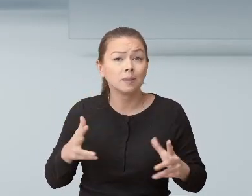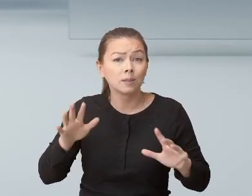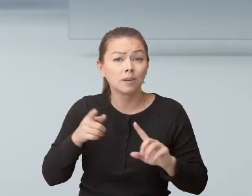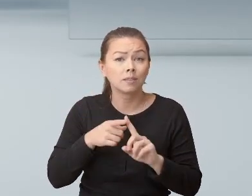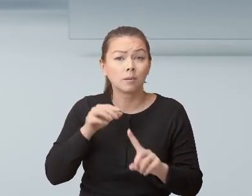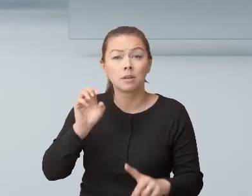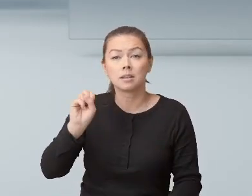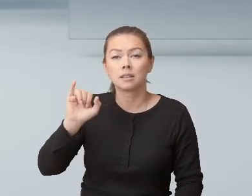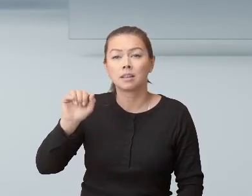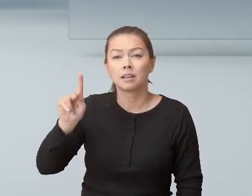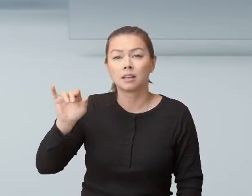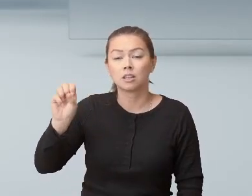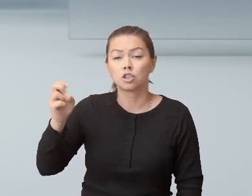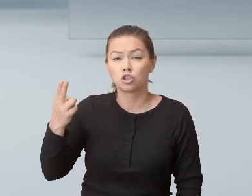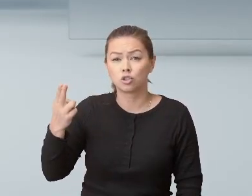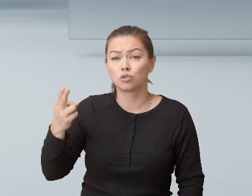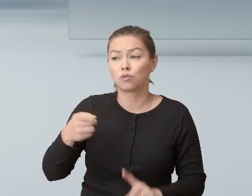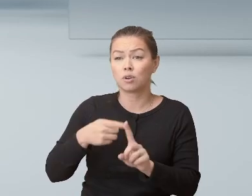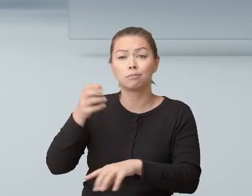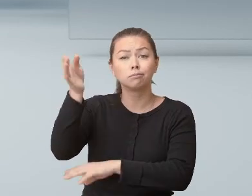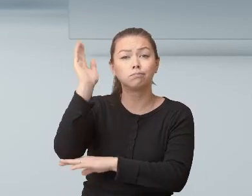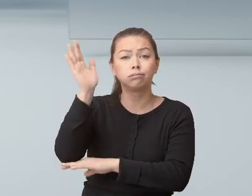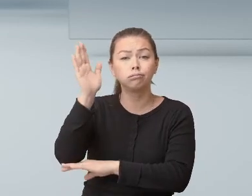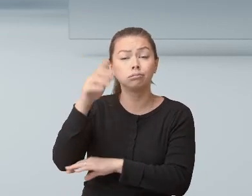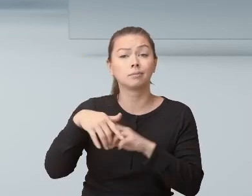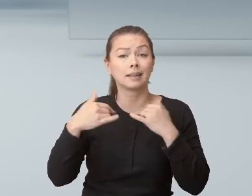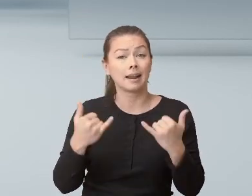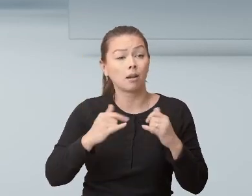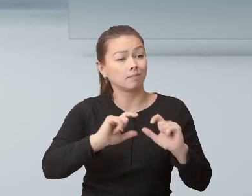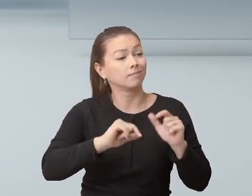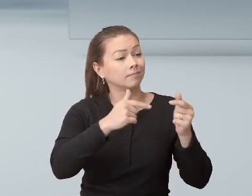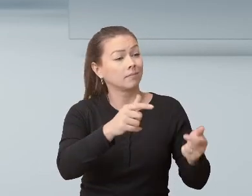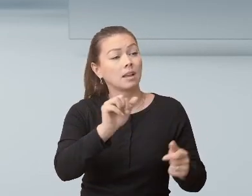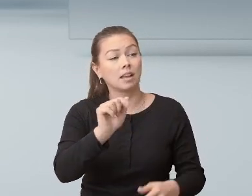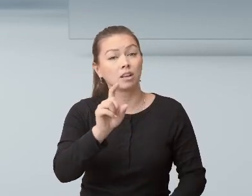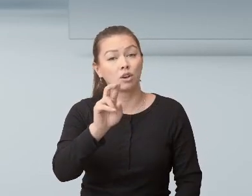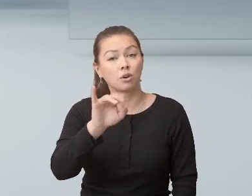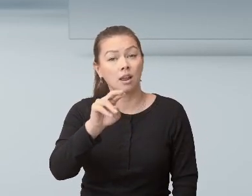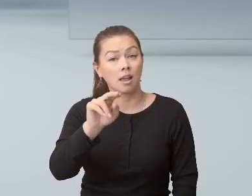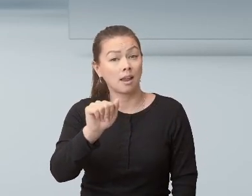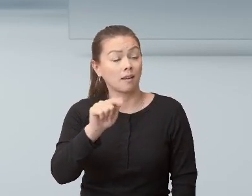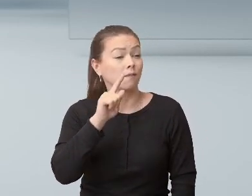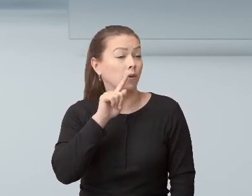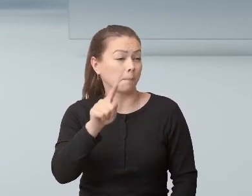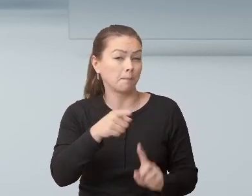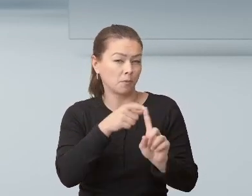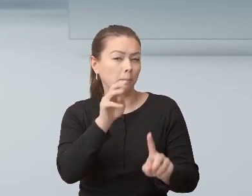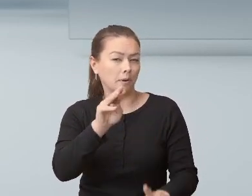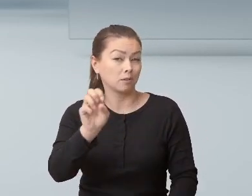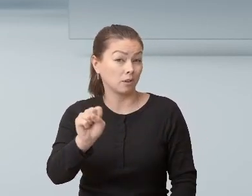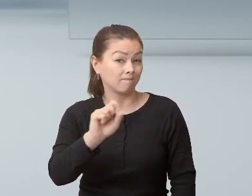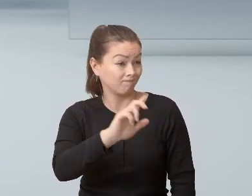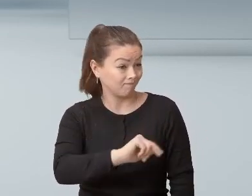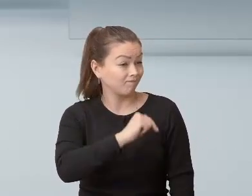of our broadcast here, and I guess we'll turn it back over to our friend Adriana at Microsoft. Adriana, over to